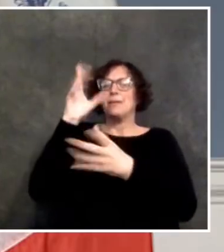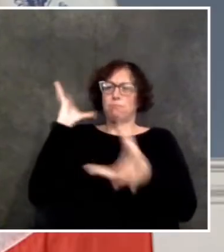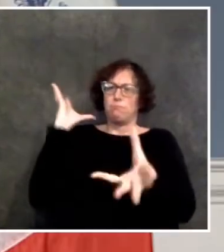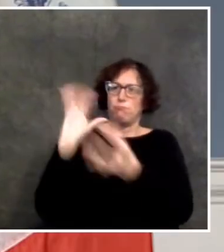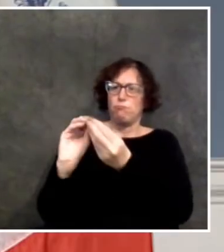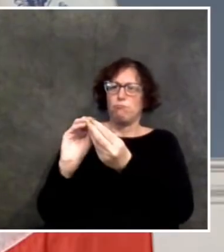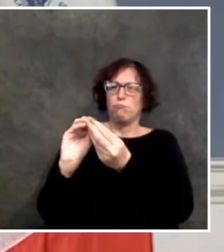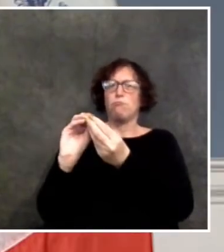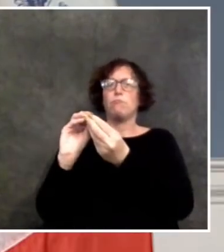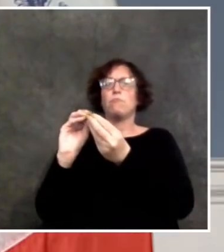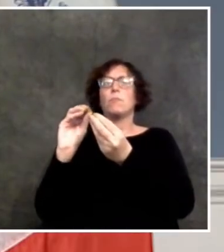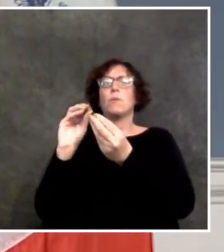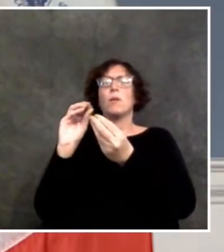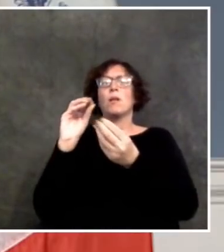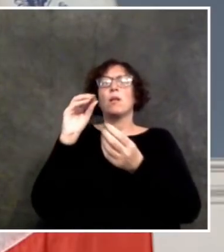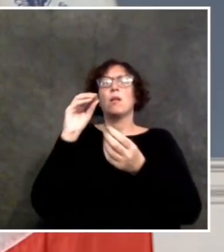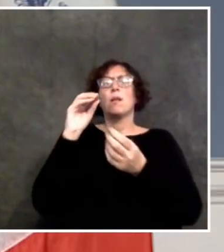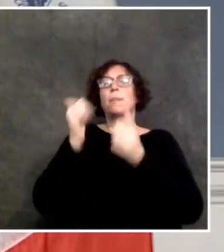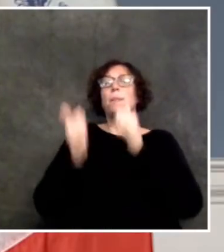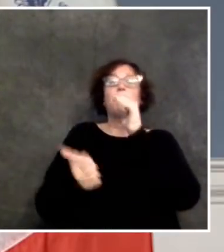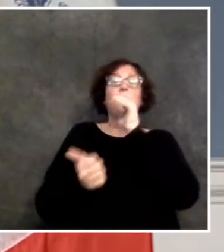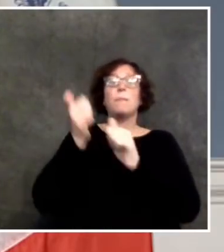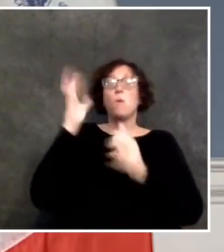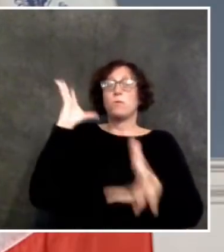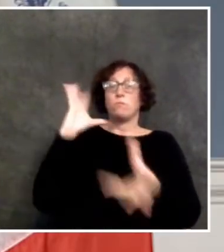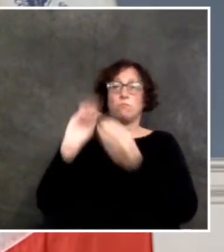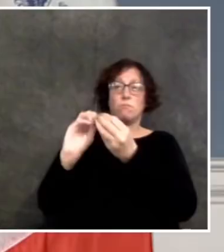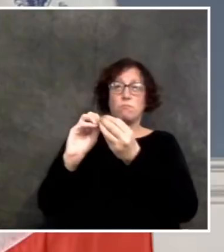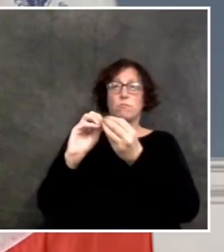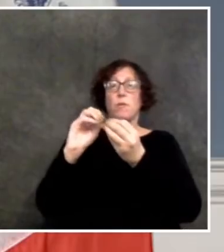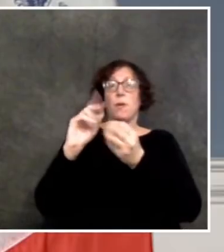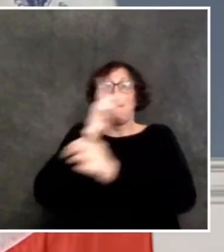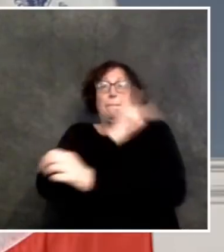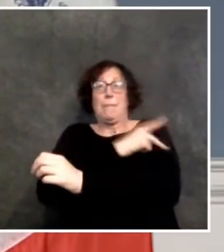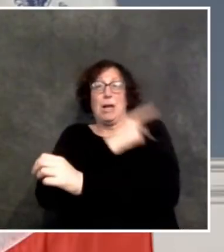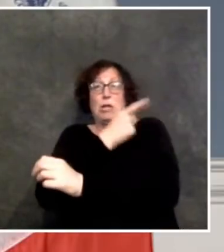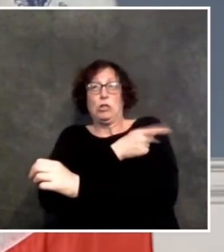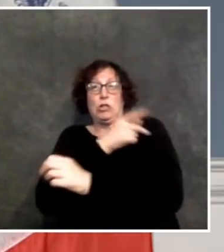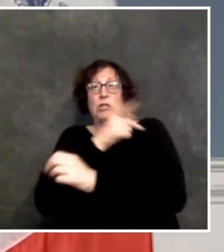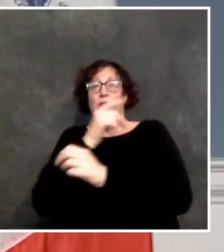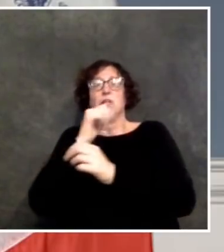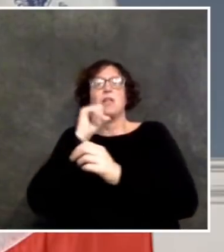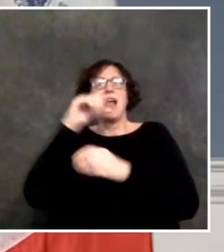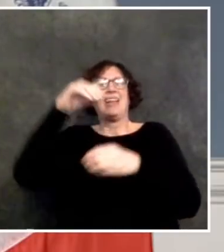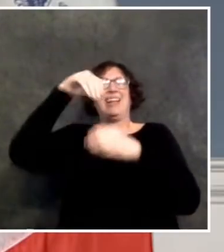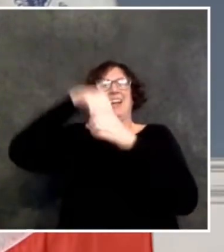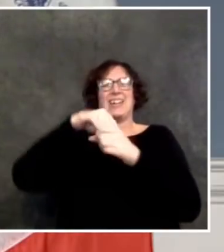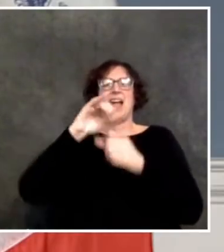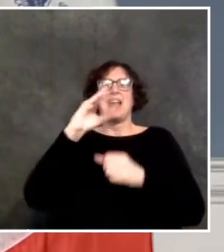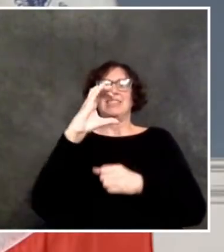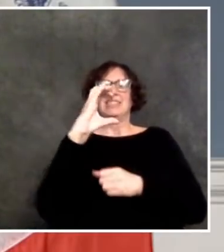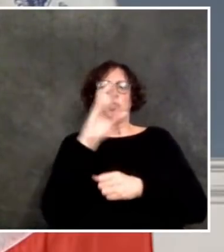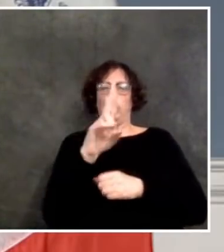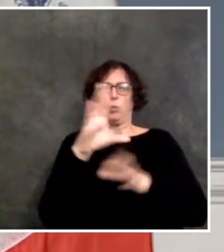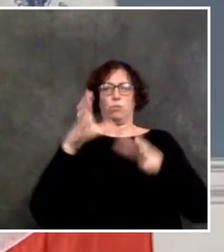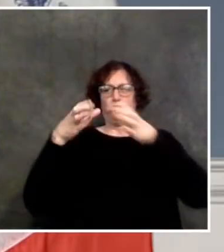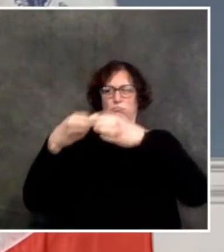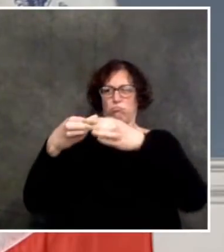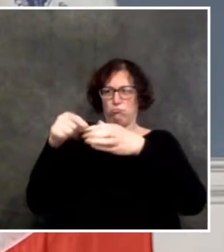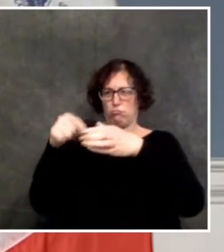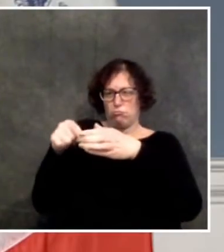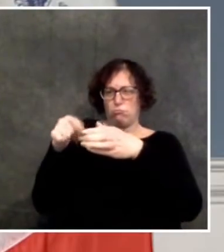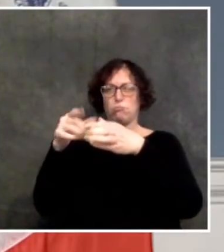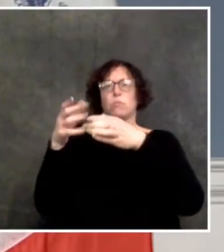death struggle. But there's going to be many, many more who are not in the ICU. So I think it's smart to say, let's use those facilities in